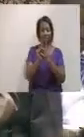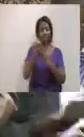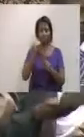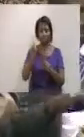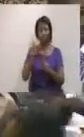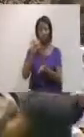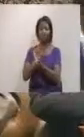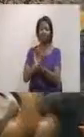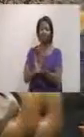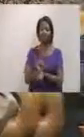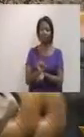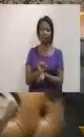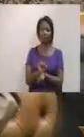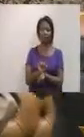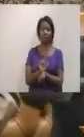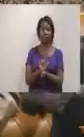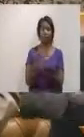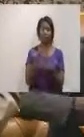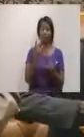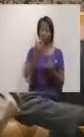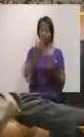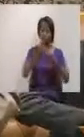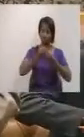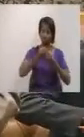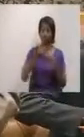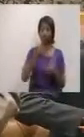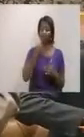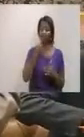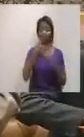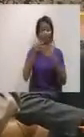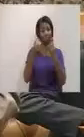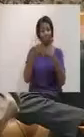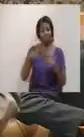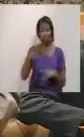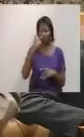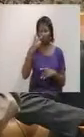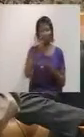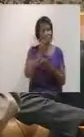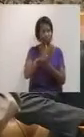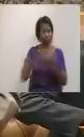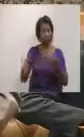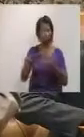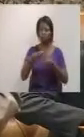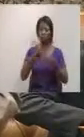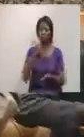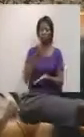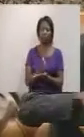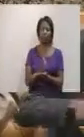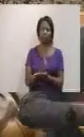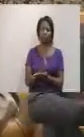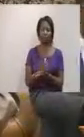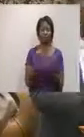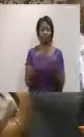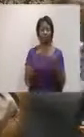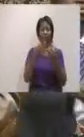arrested and jailed. This should send a key message that the department truly wants to clean up its earth. National department